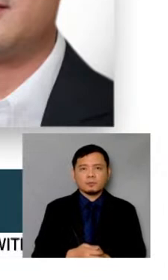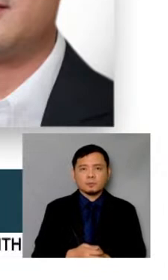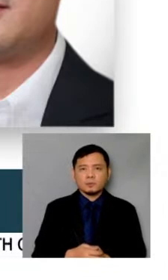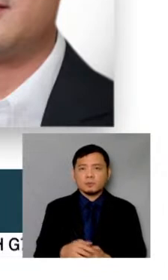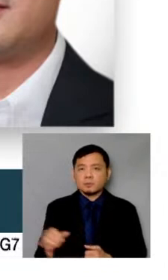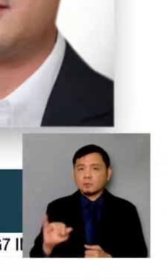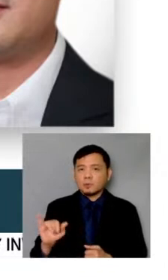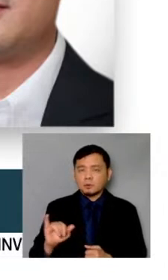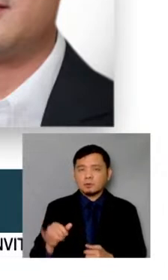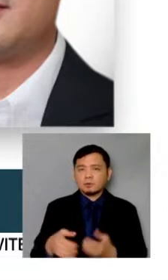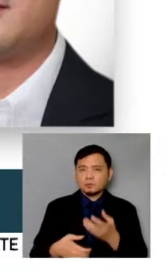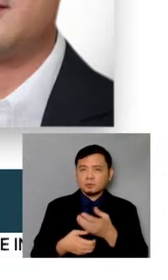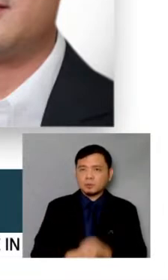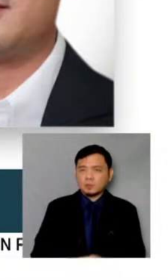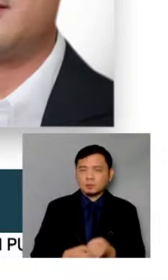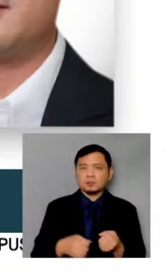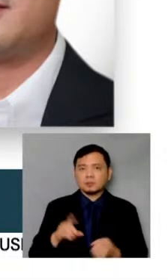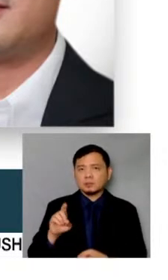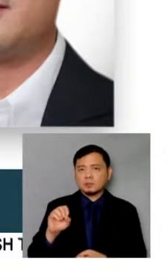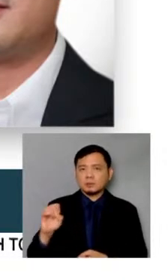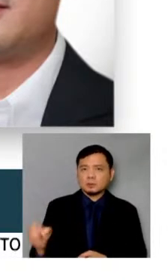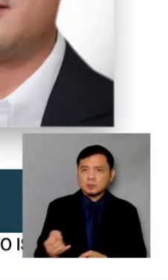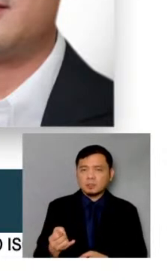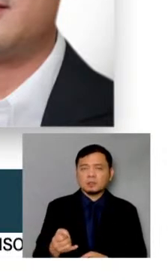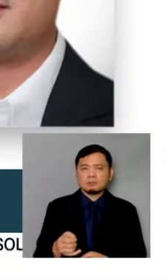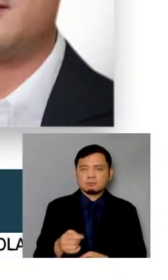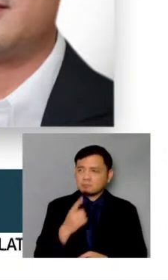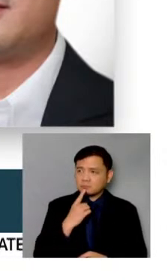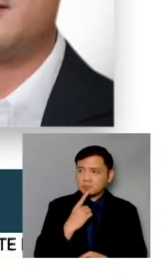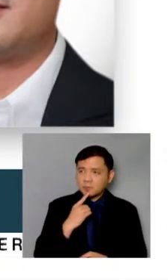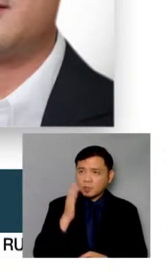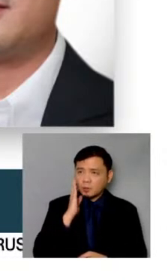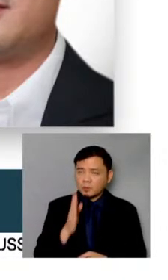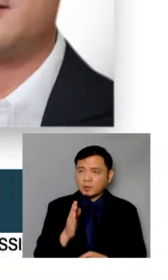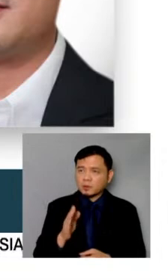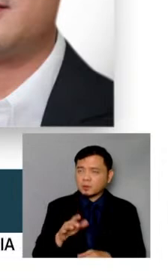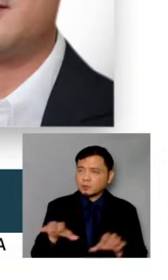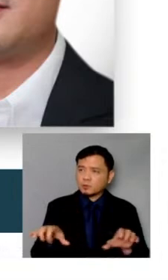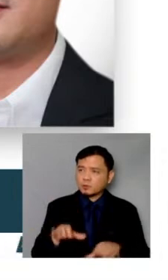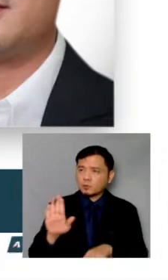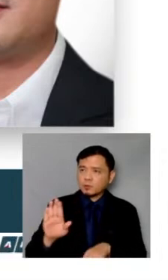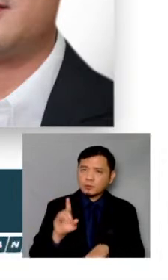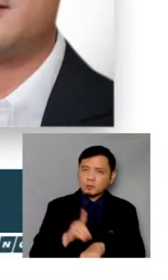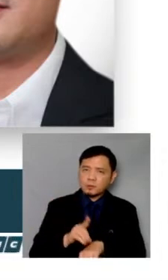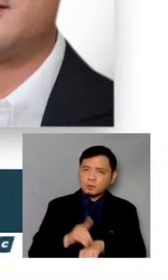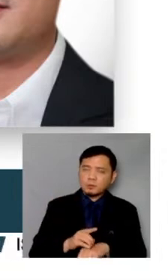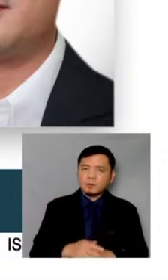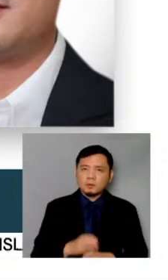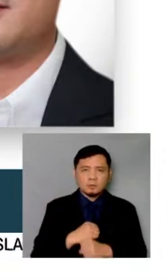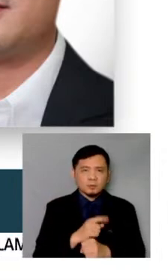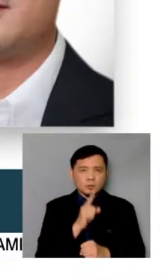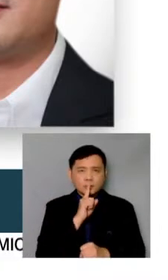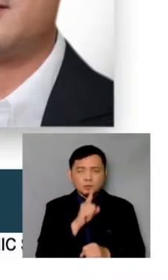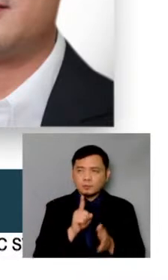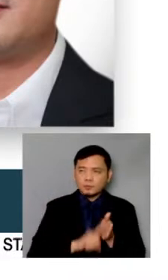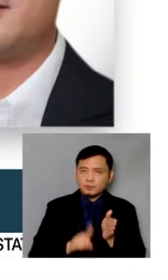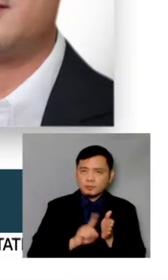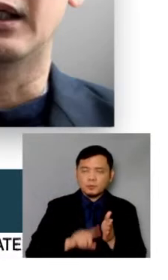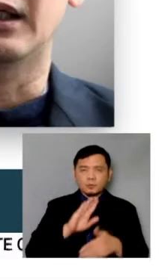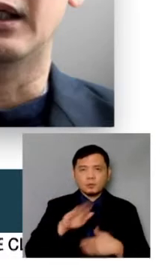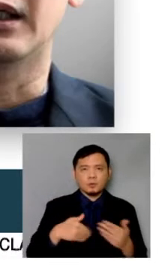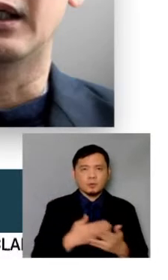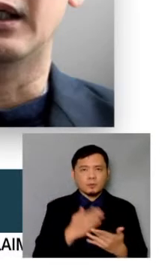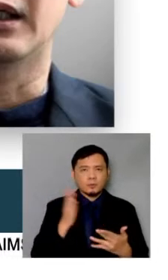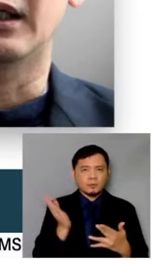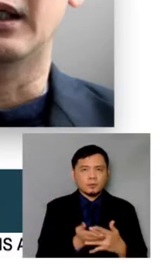and the National Prosecution Service will perform their mandates in investigating and prosecuting the charges against De Lima. As